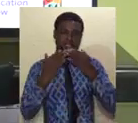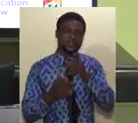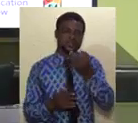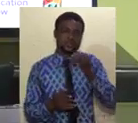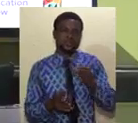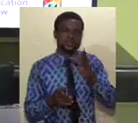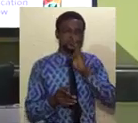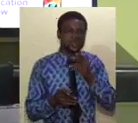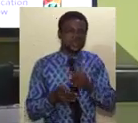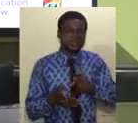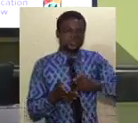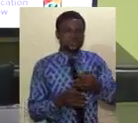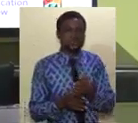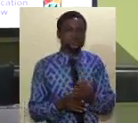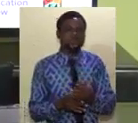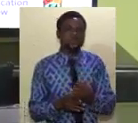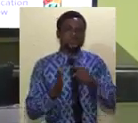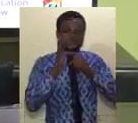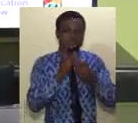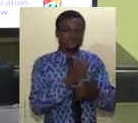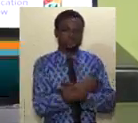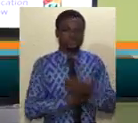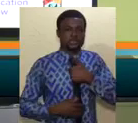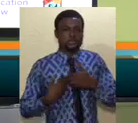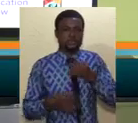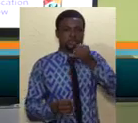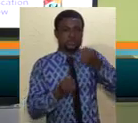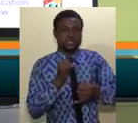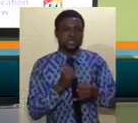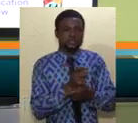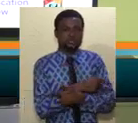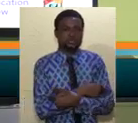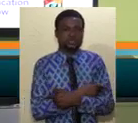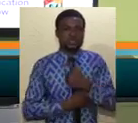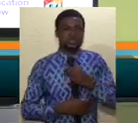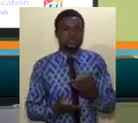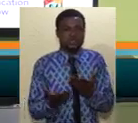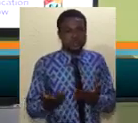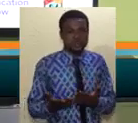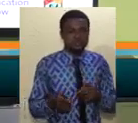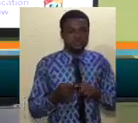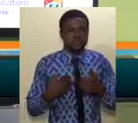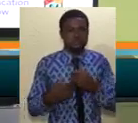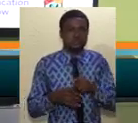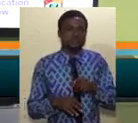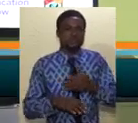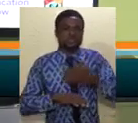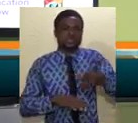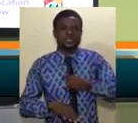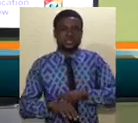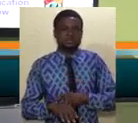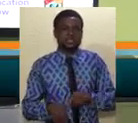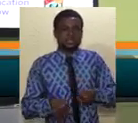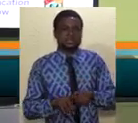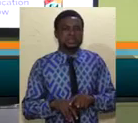Yes, thank you for being a part of the show today. We have come to the end of today's episode, and we look forward to having you on next